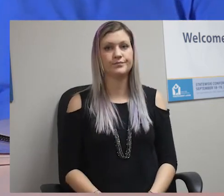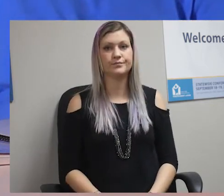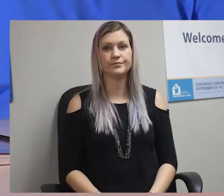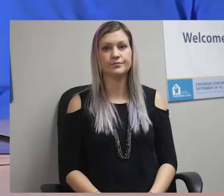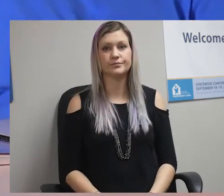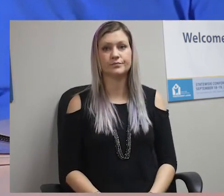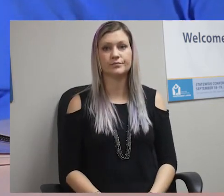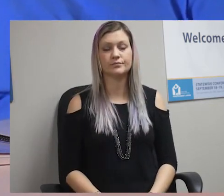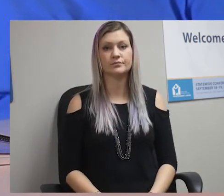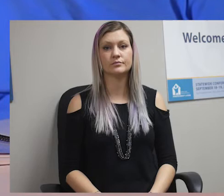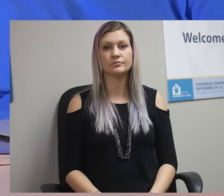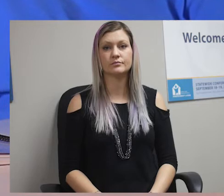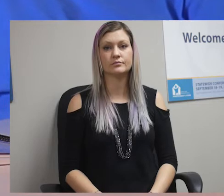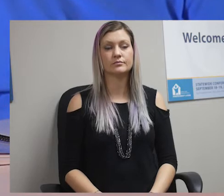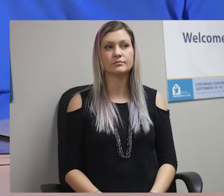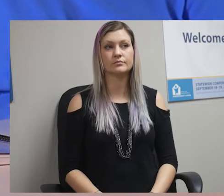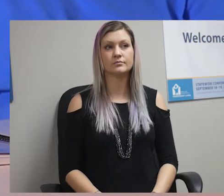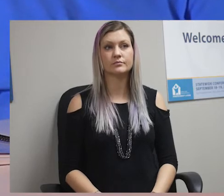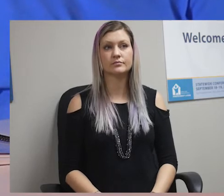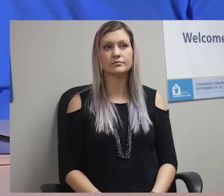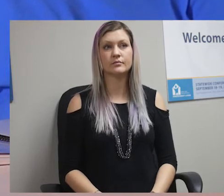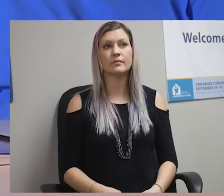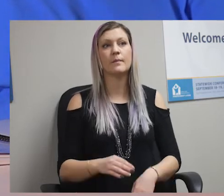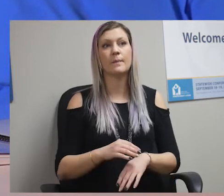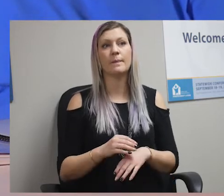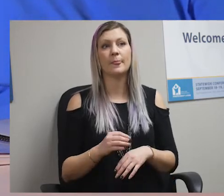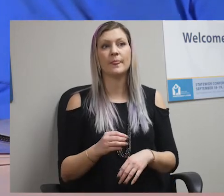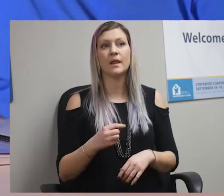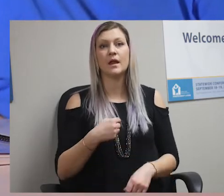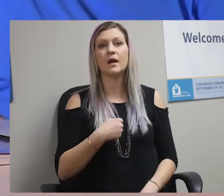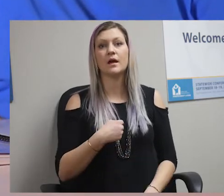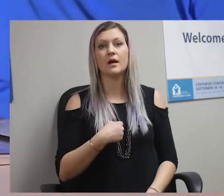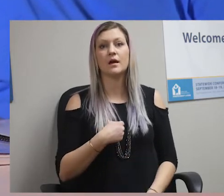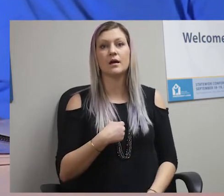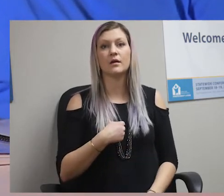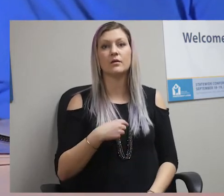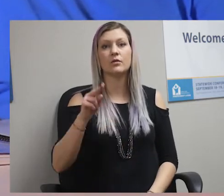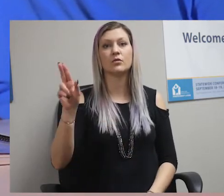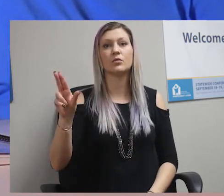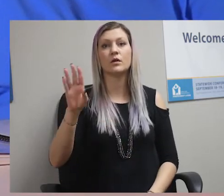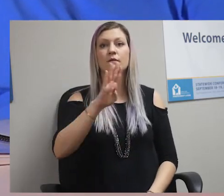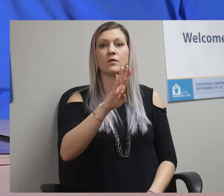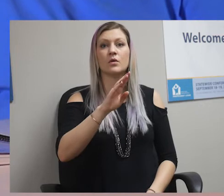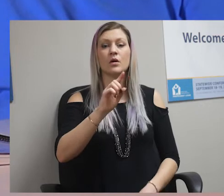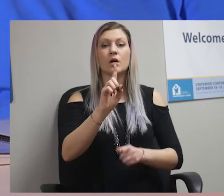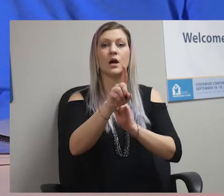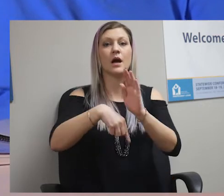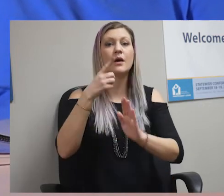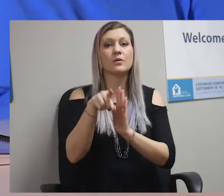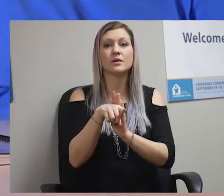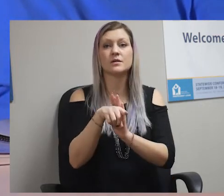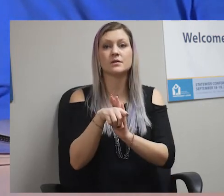the dementia. They said I couldn't take care of her at home. I'm here 24 hours a day with nothing else to do except take care of